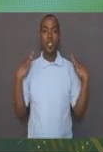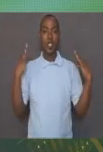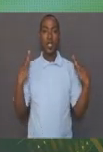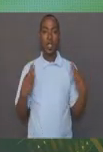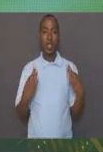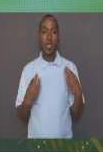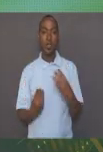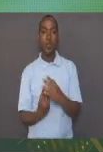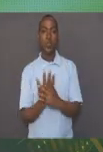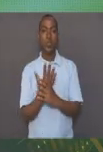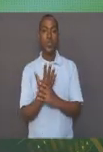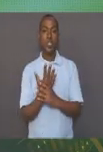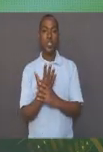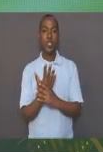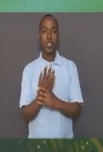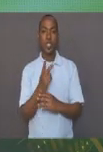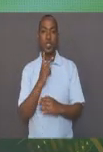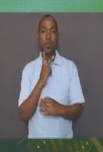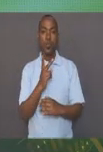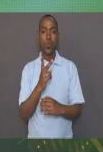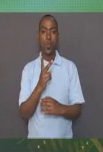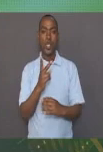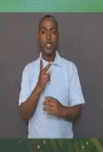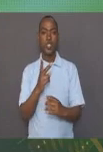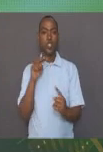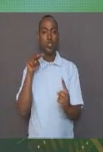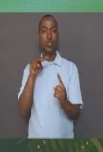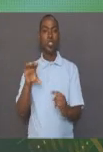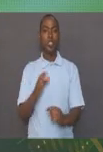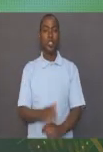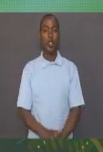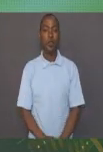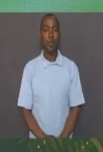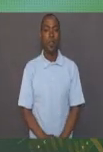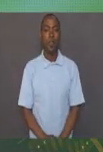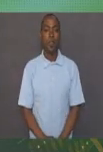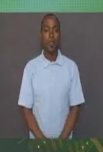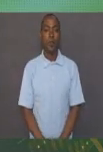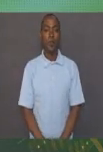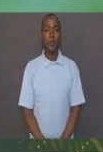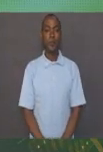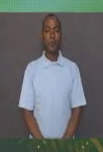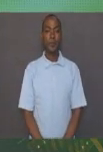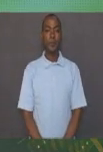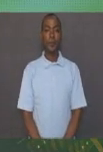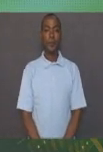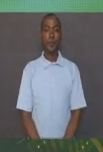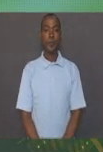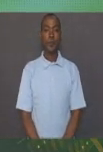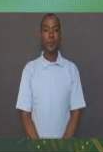to ensure that the animals grow up healthy and as quickly as